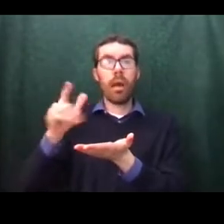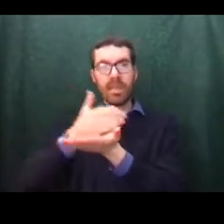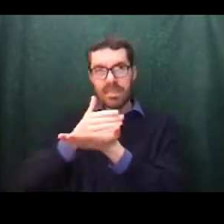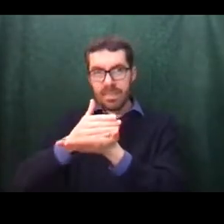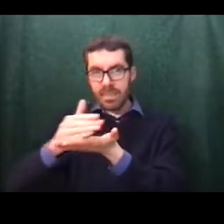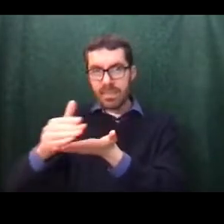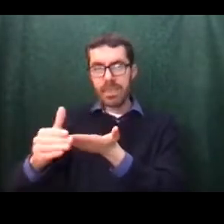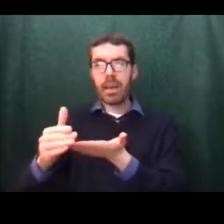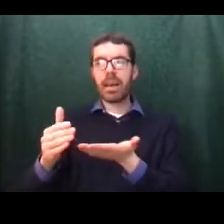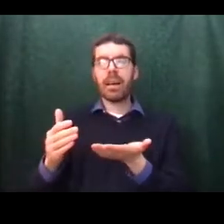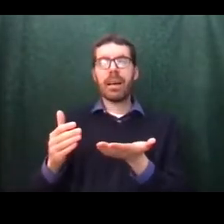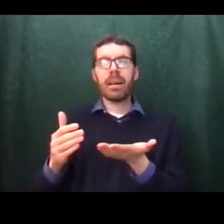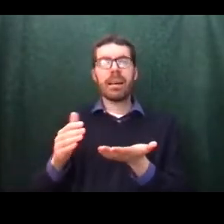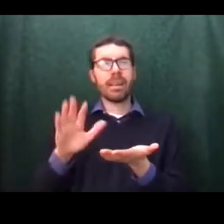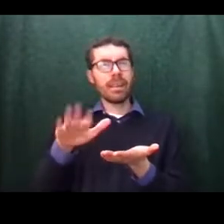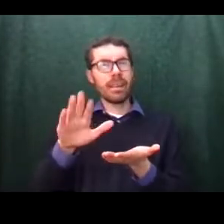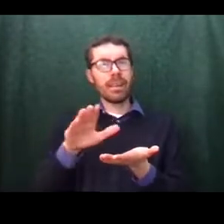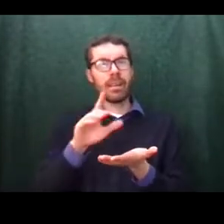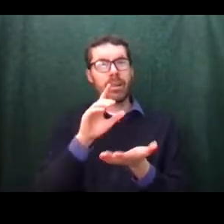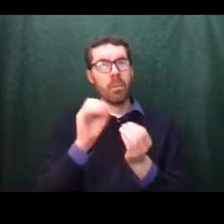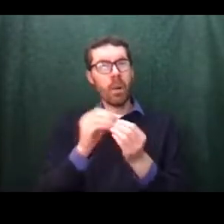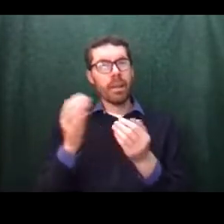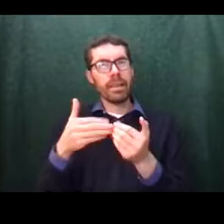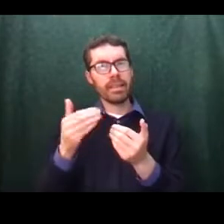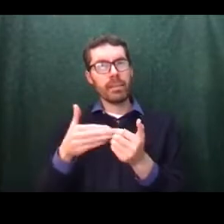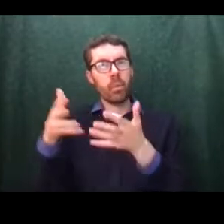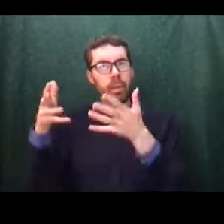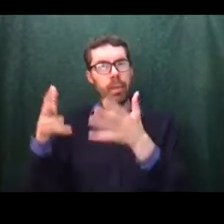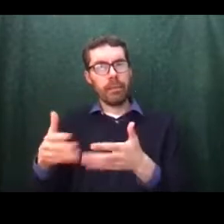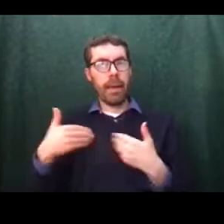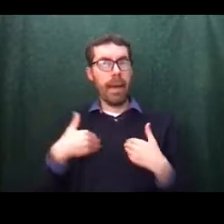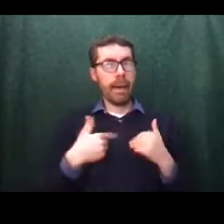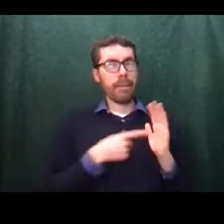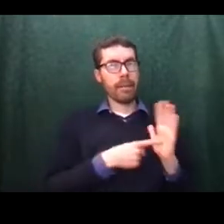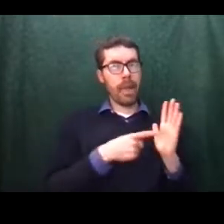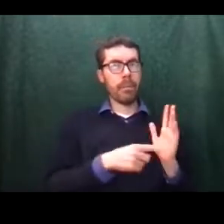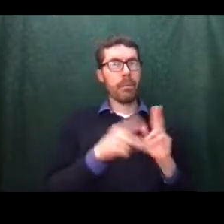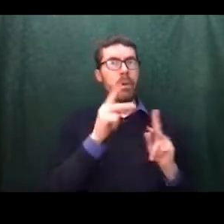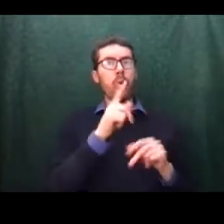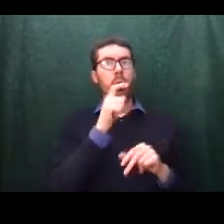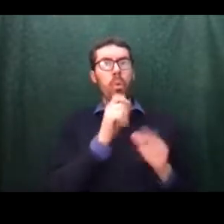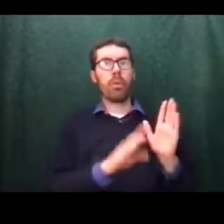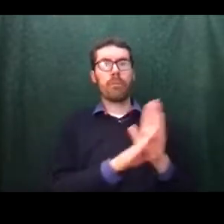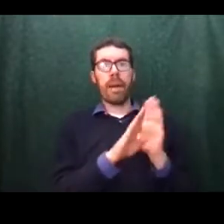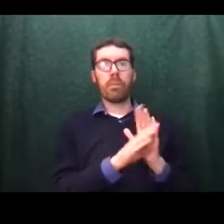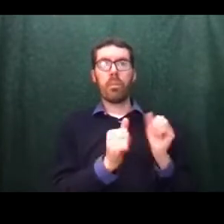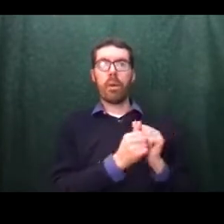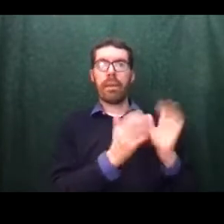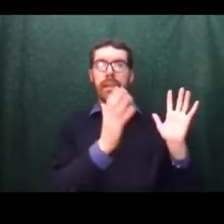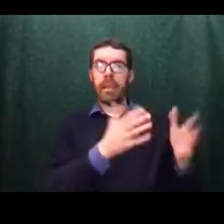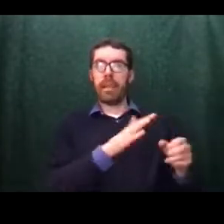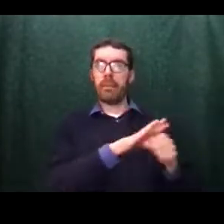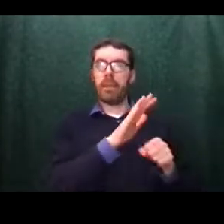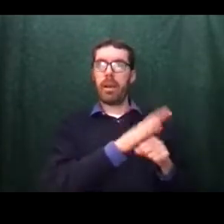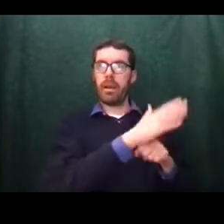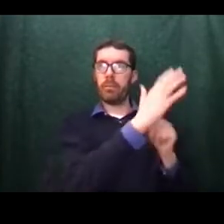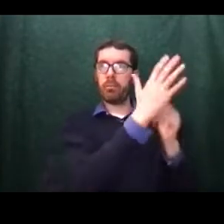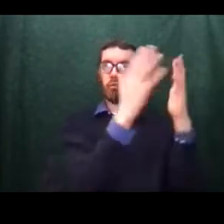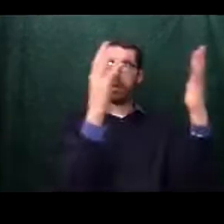it would be so easy to leave. There is good examples of people who leave trees, enough trees so